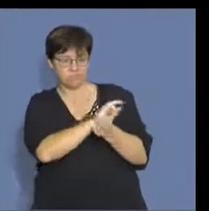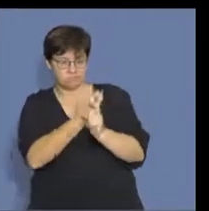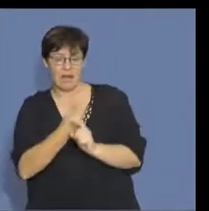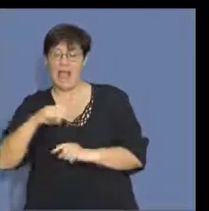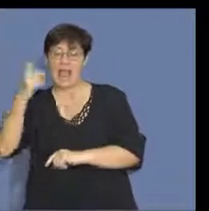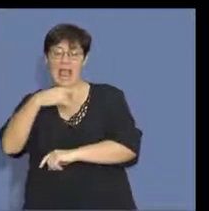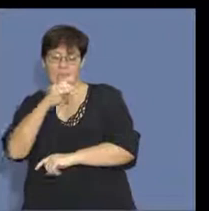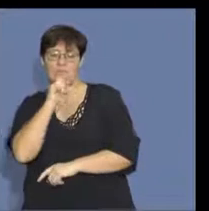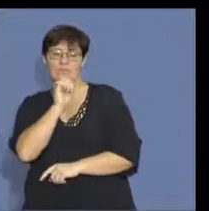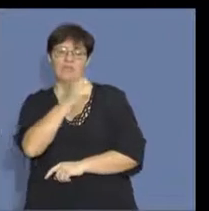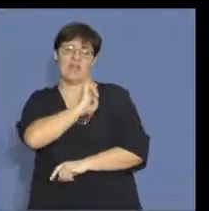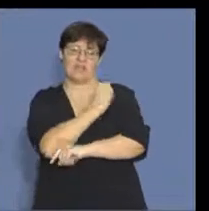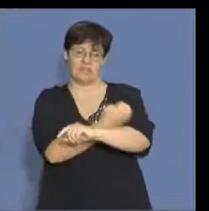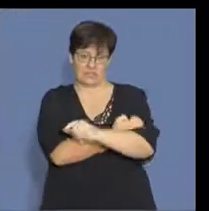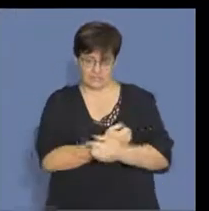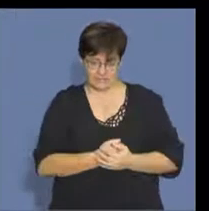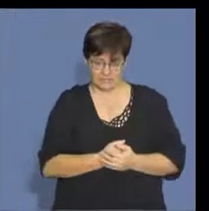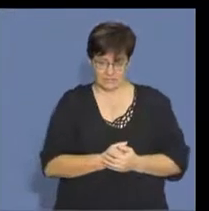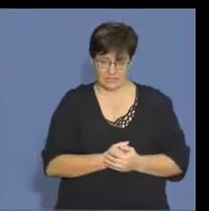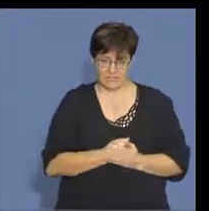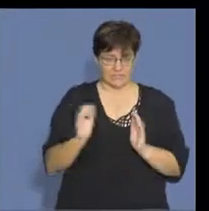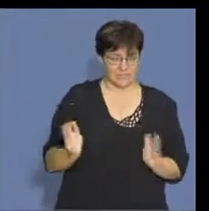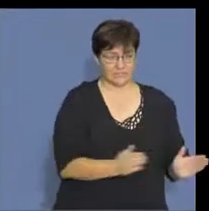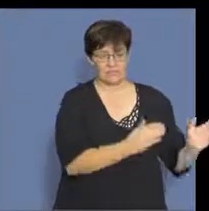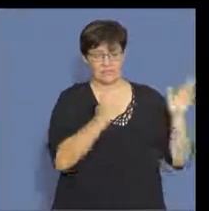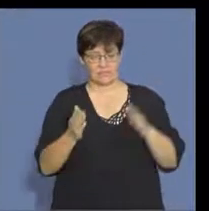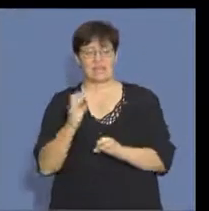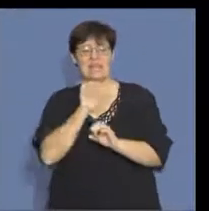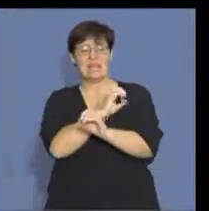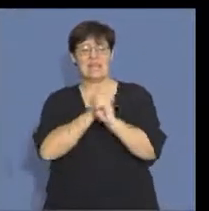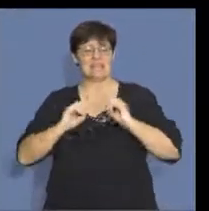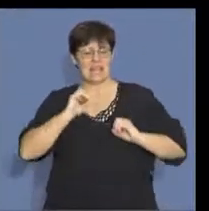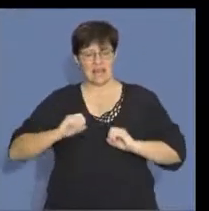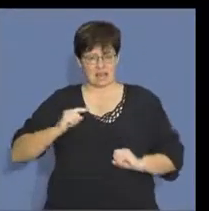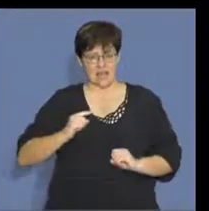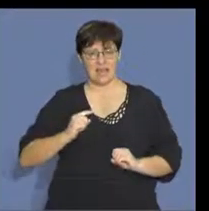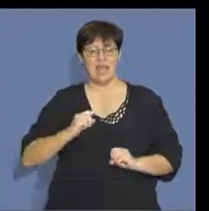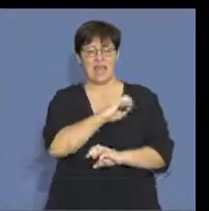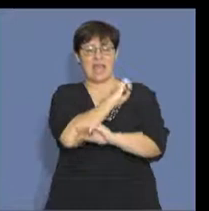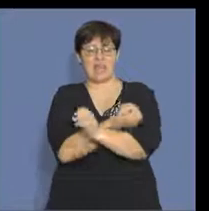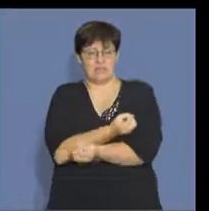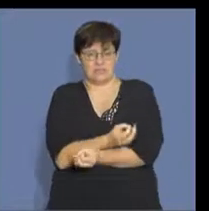animals. The next concept is cellular respiration, also a type of